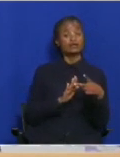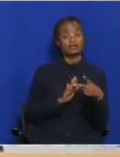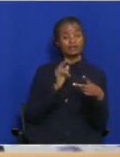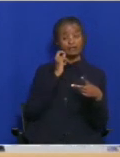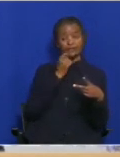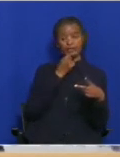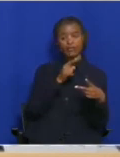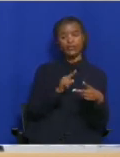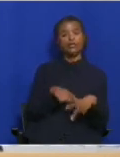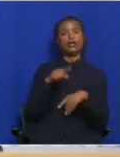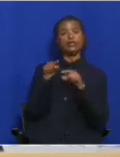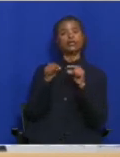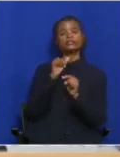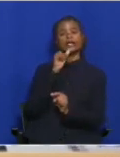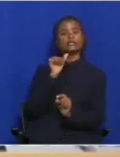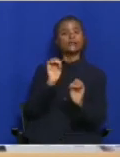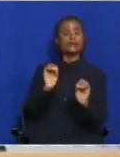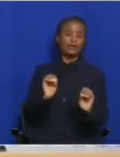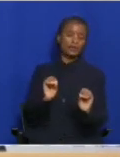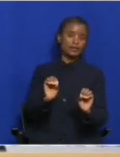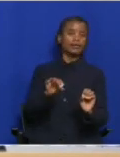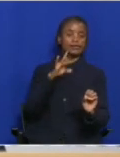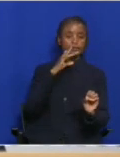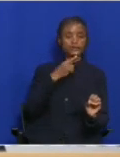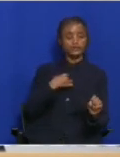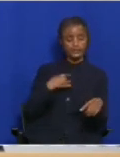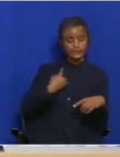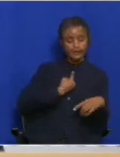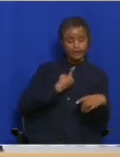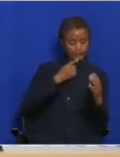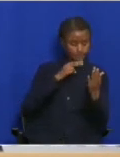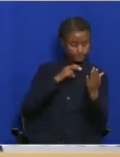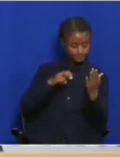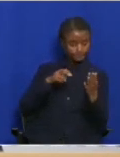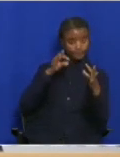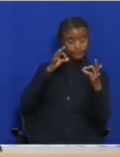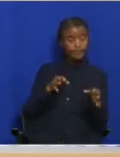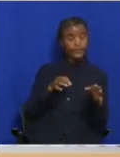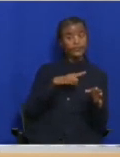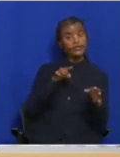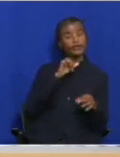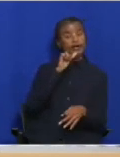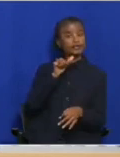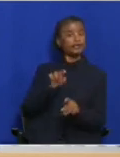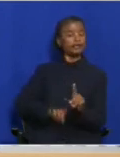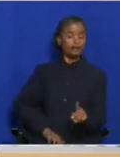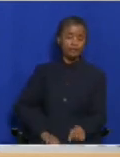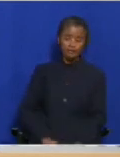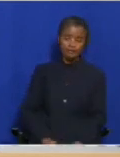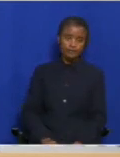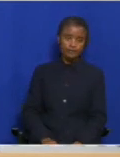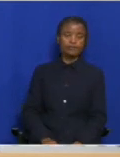and therefore I'm drawing inferences because of the failure to answer, that's the ordinary laws of evidence. To get to